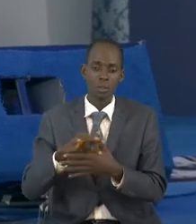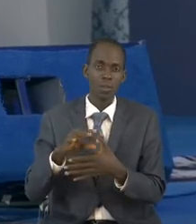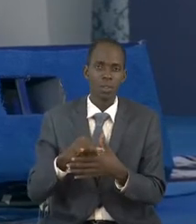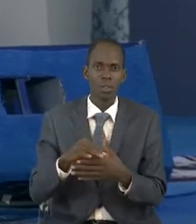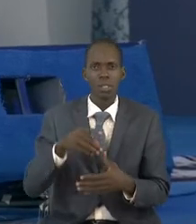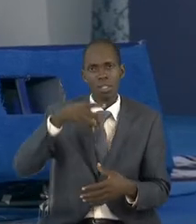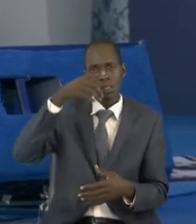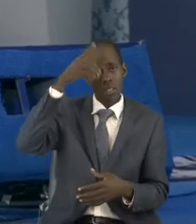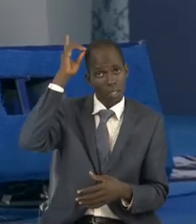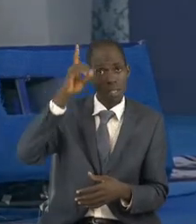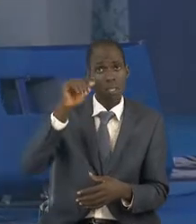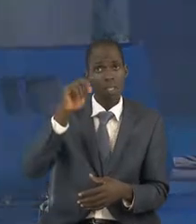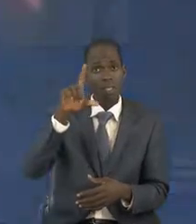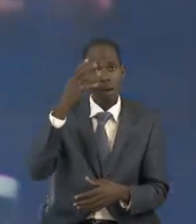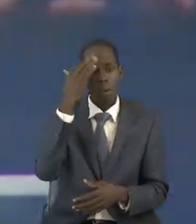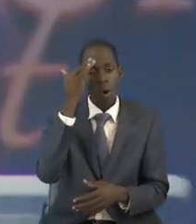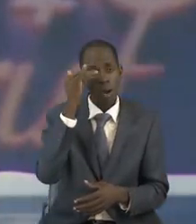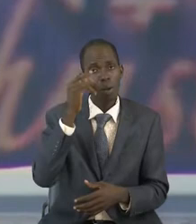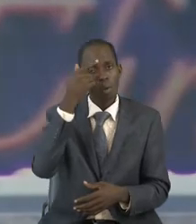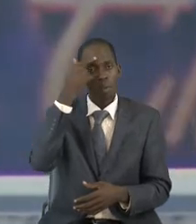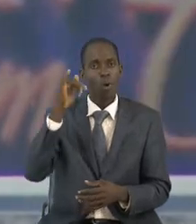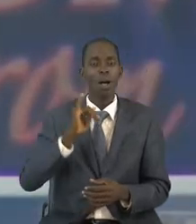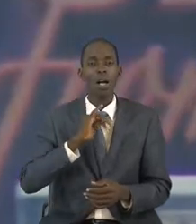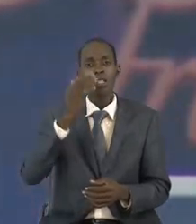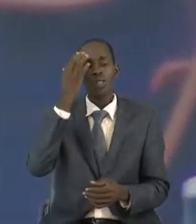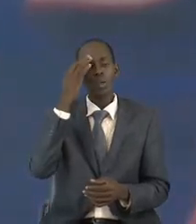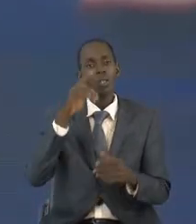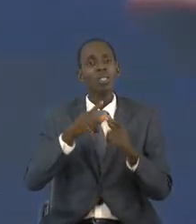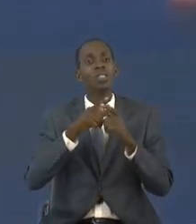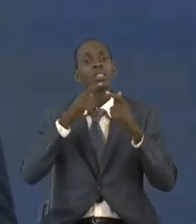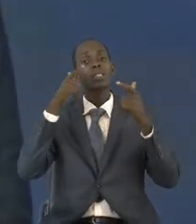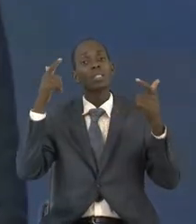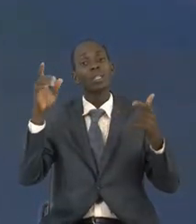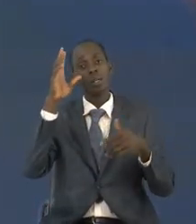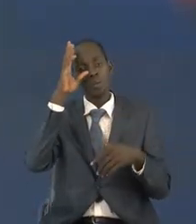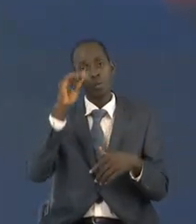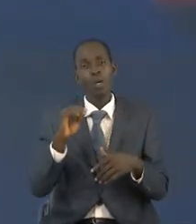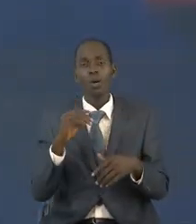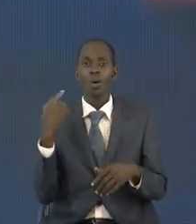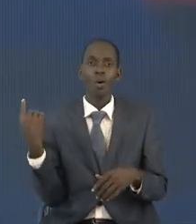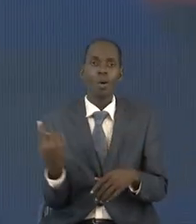I know great men often do foolish things.